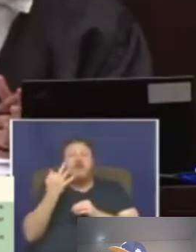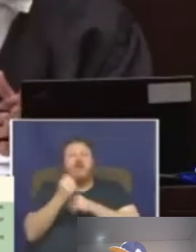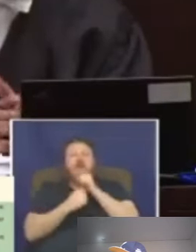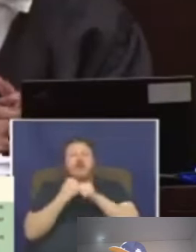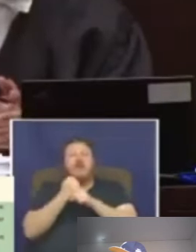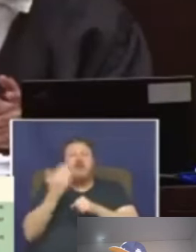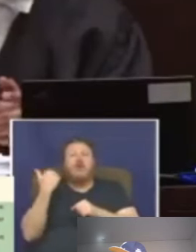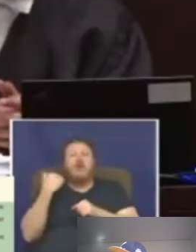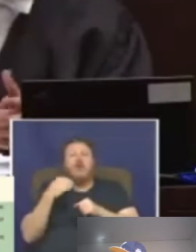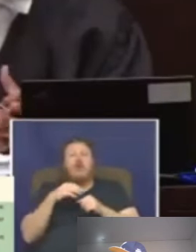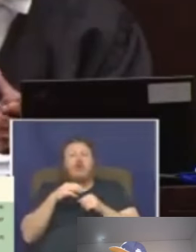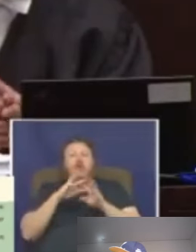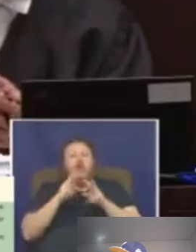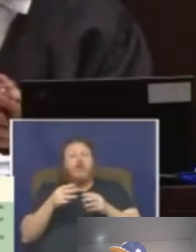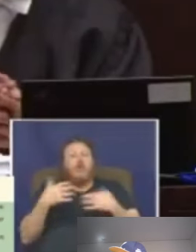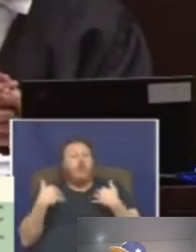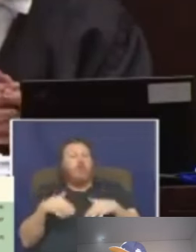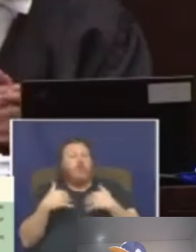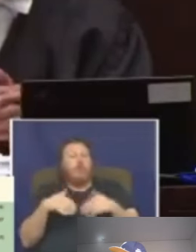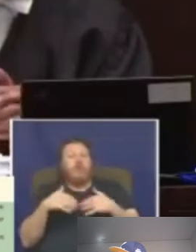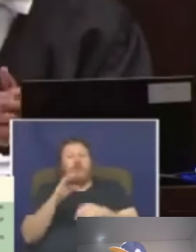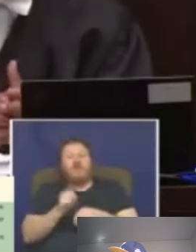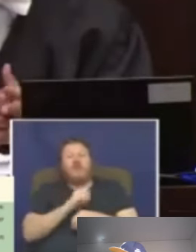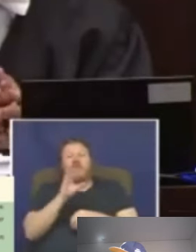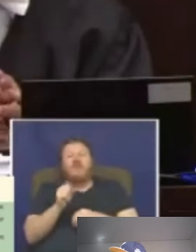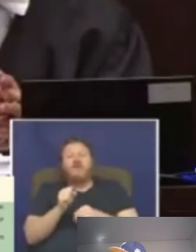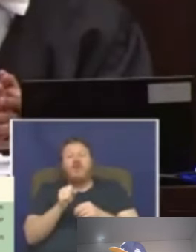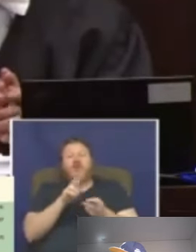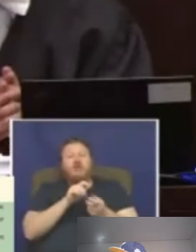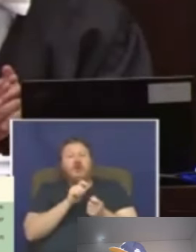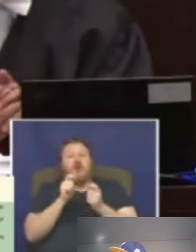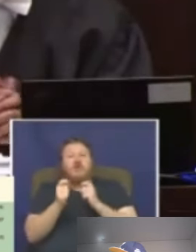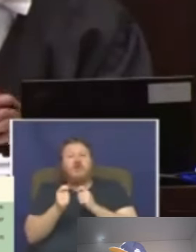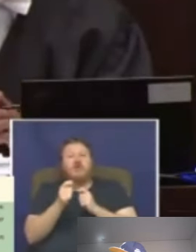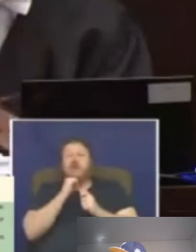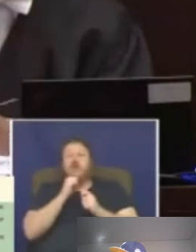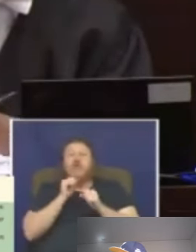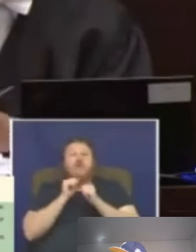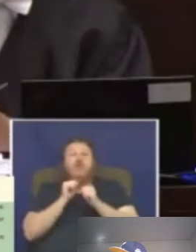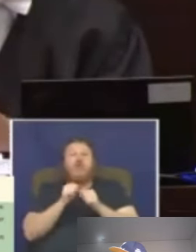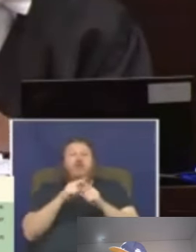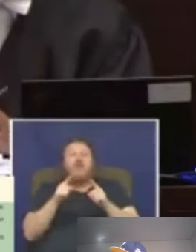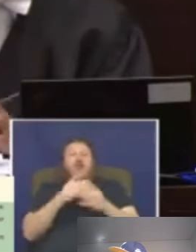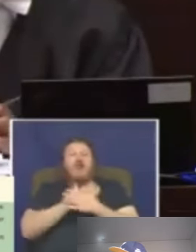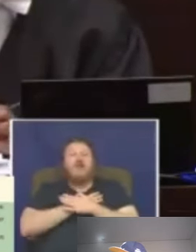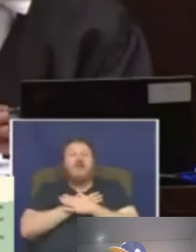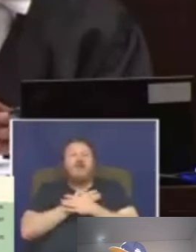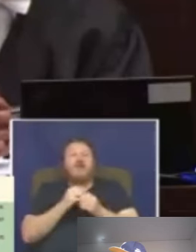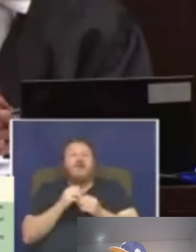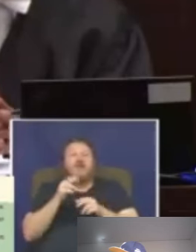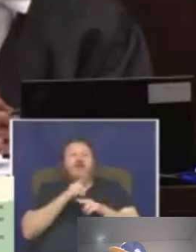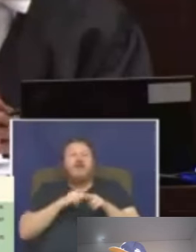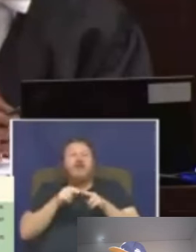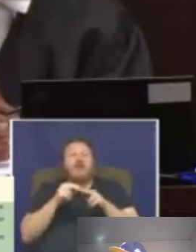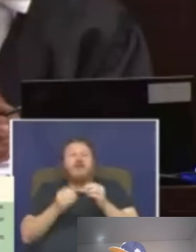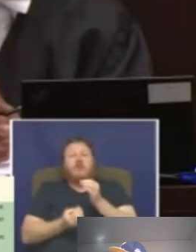ago, the world marveled at how South Africa pulled itself back from the brink, not by force, but with love, a nation